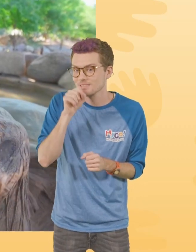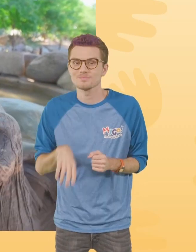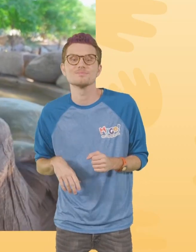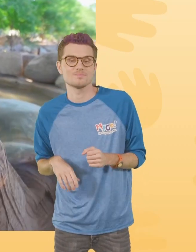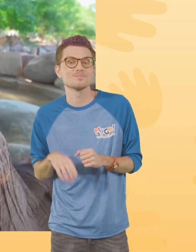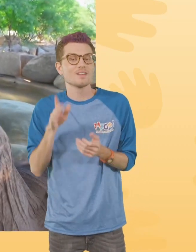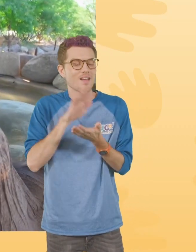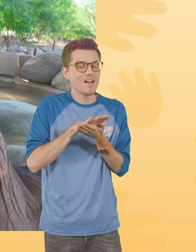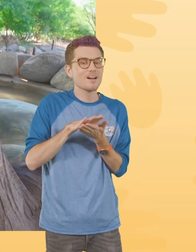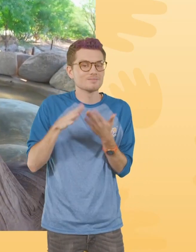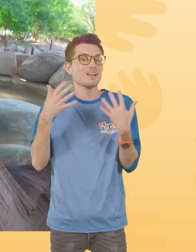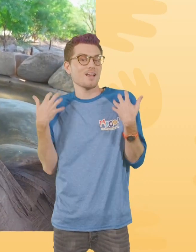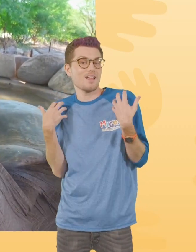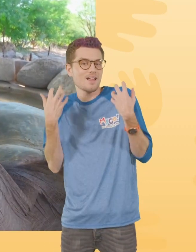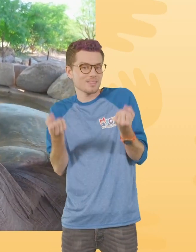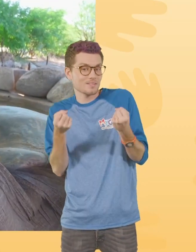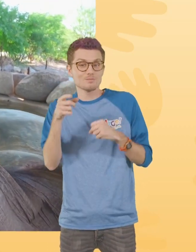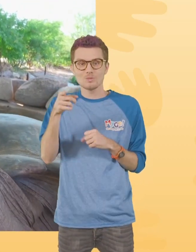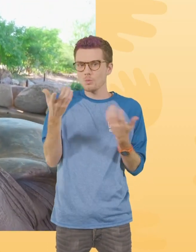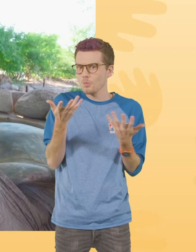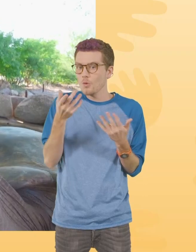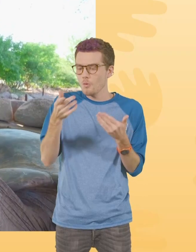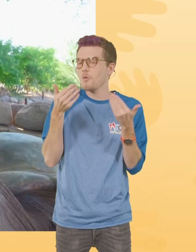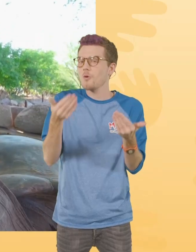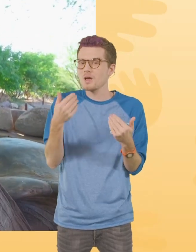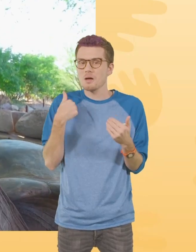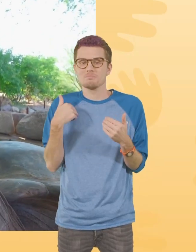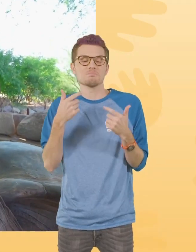how I do. And carrots are nice and healthy. There you go.